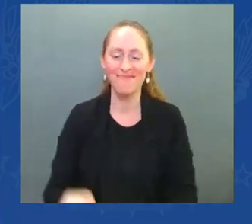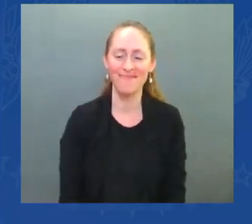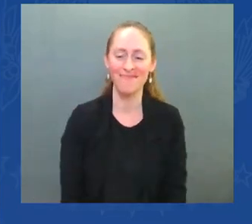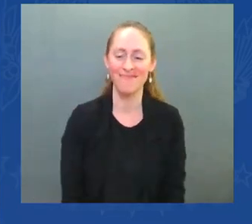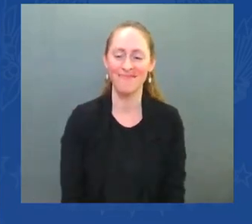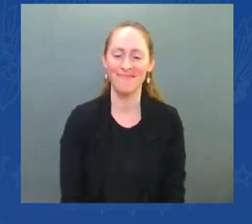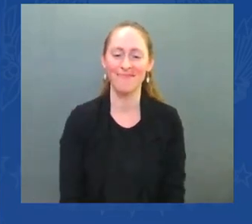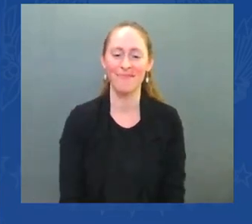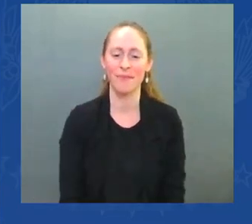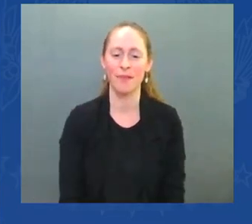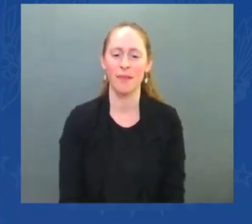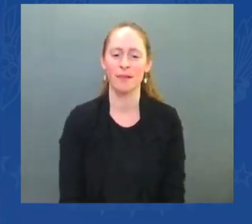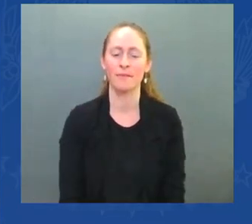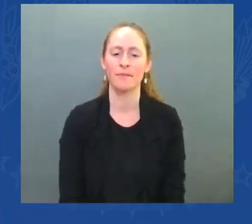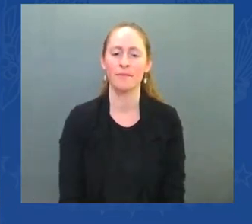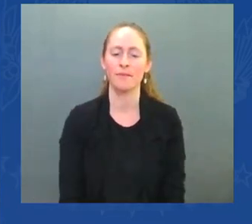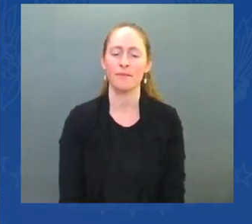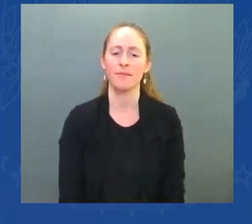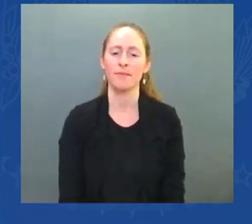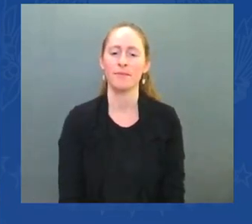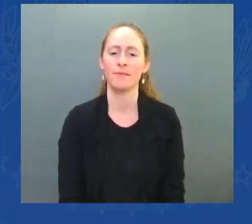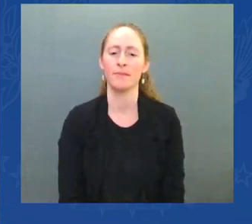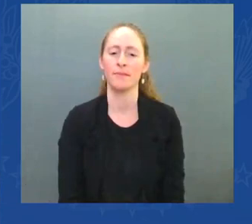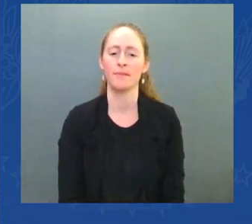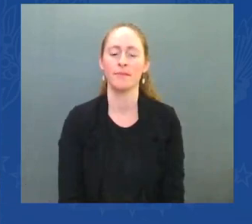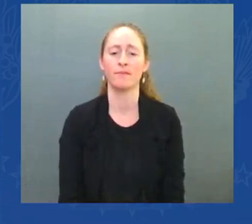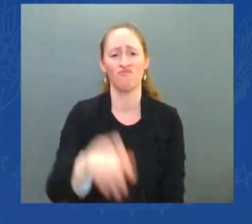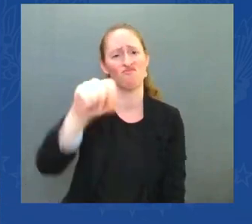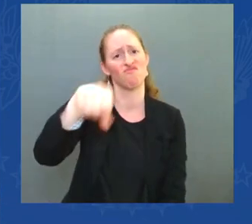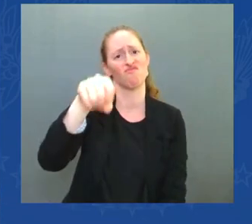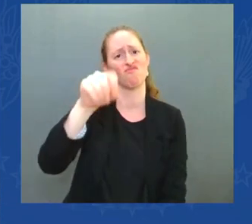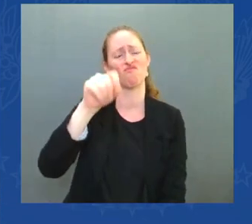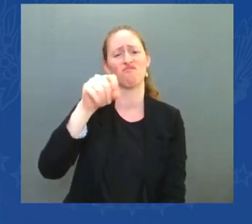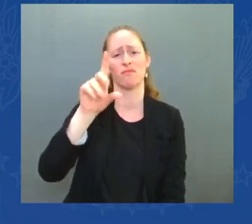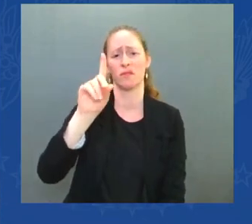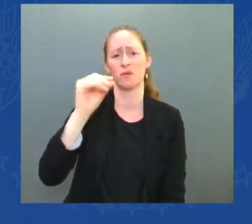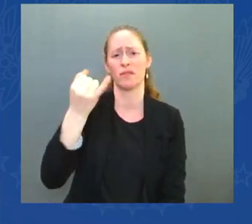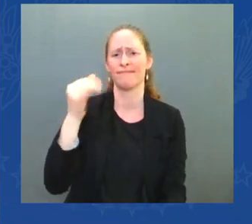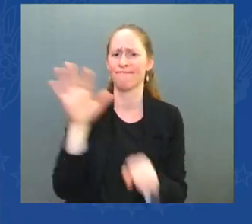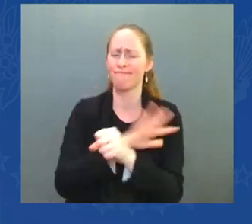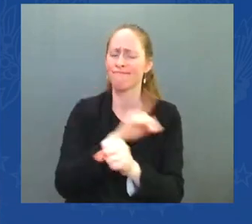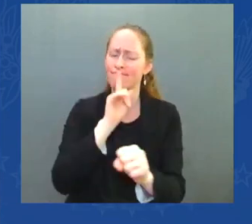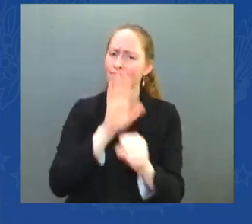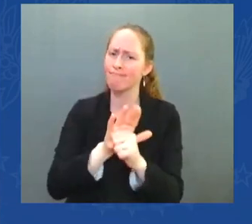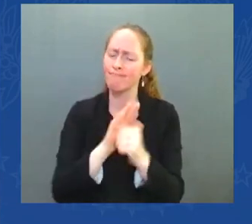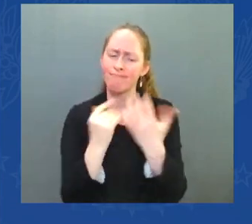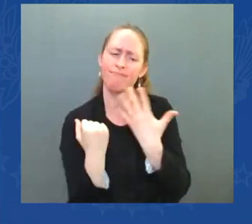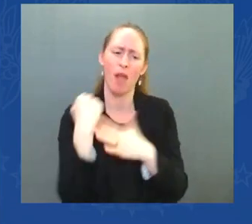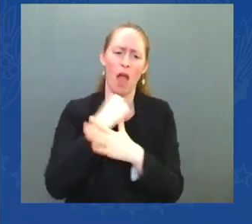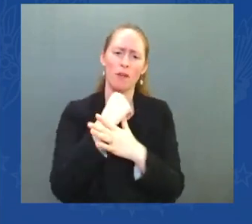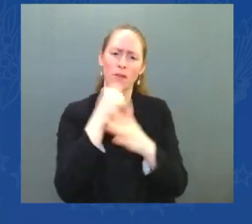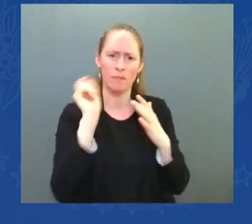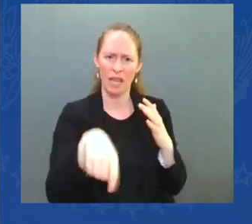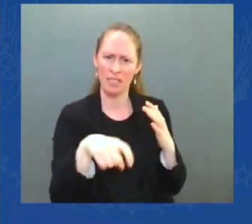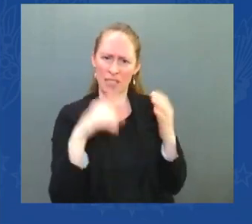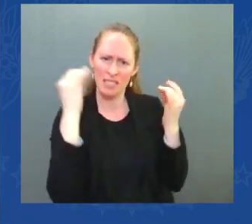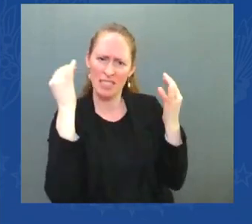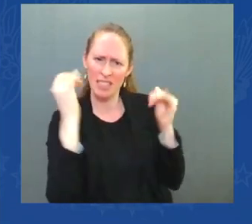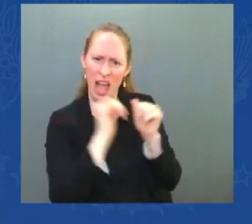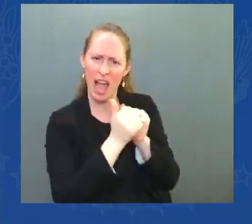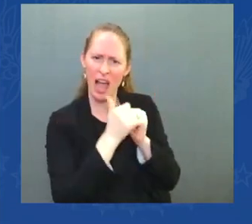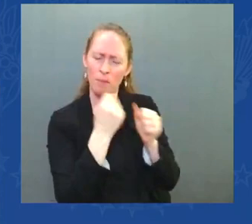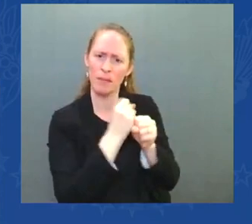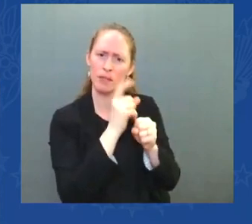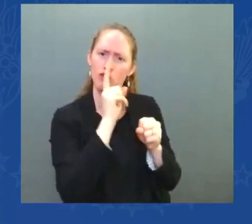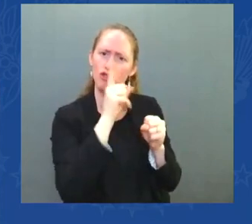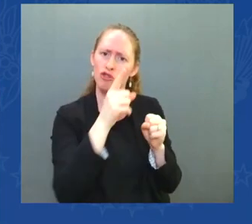for the Department of Justice than keeping the American people safe. That is why every day